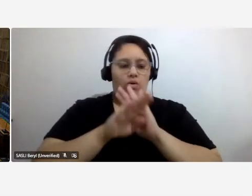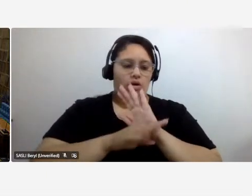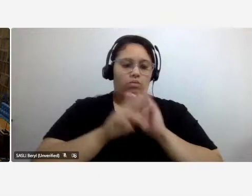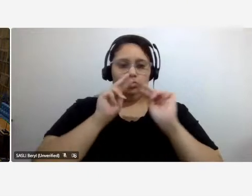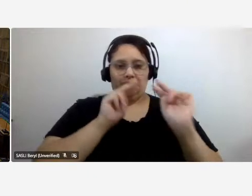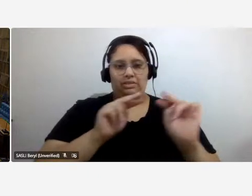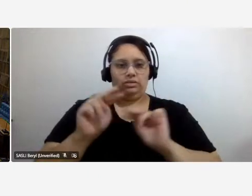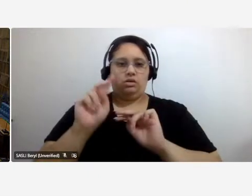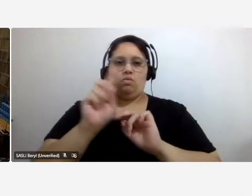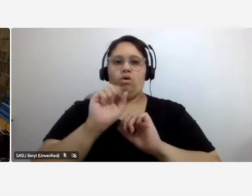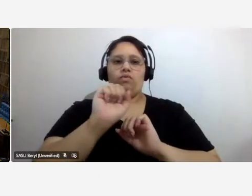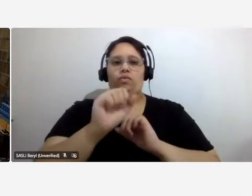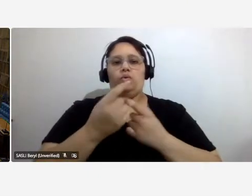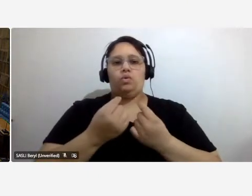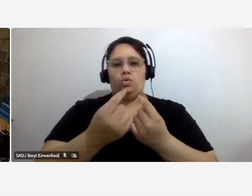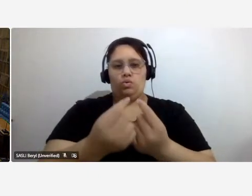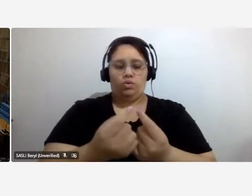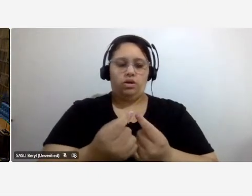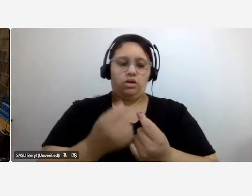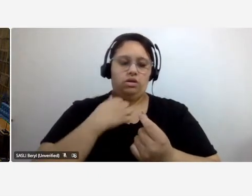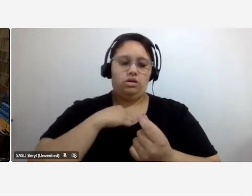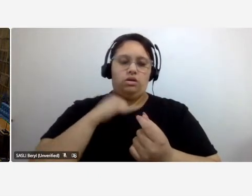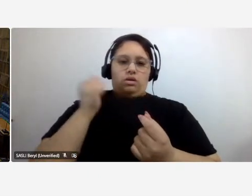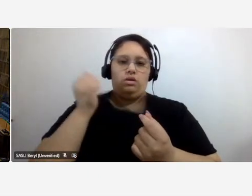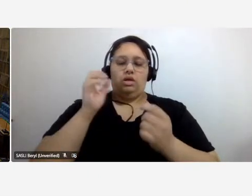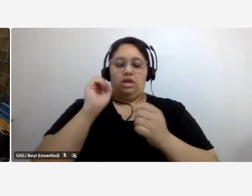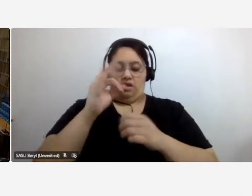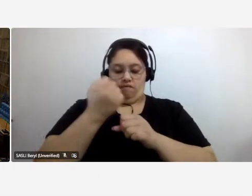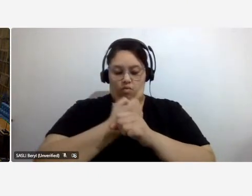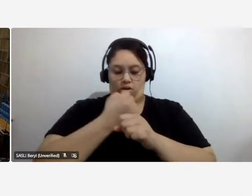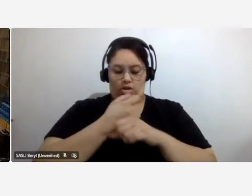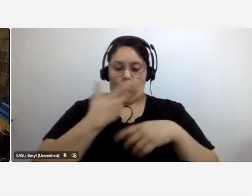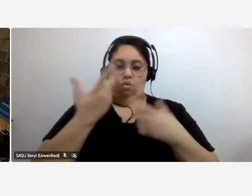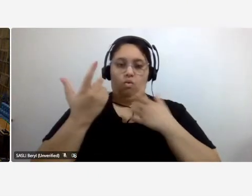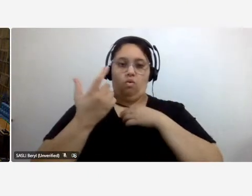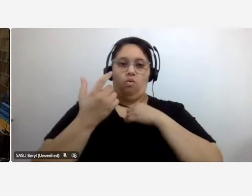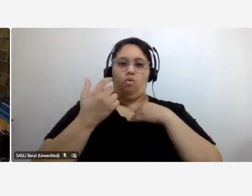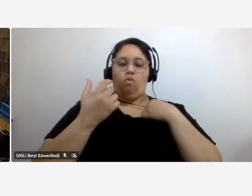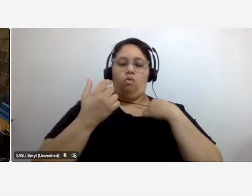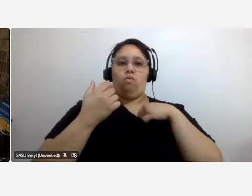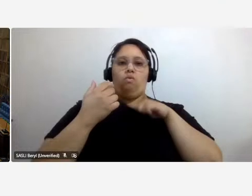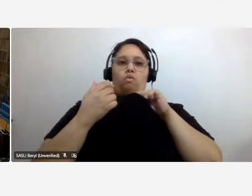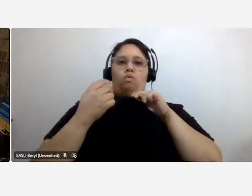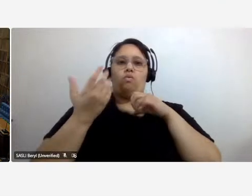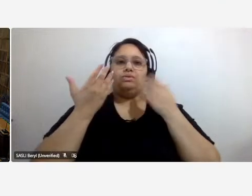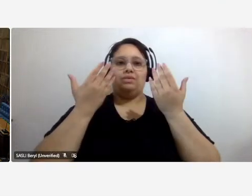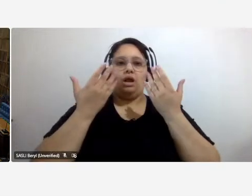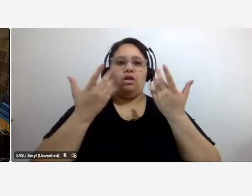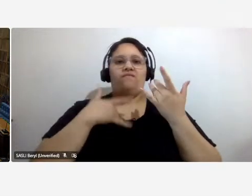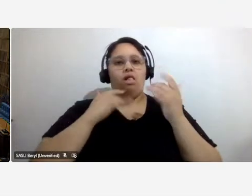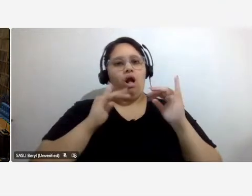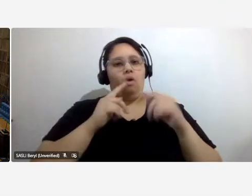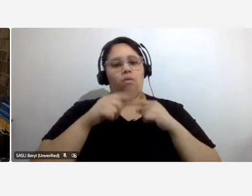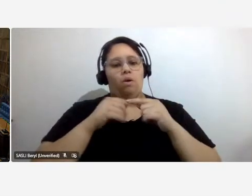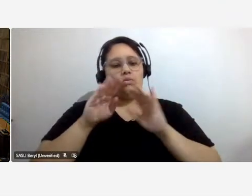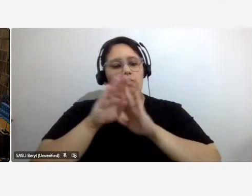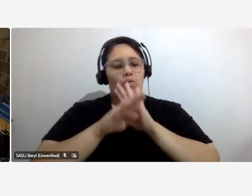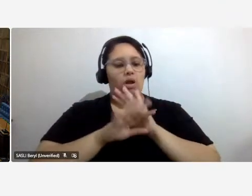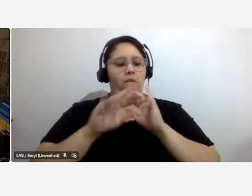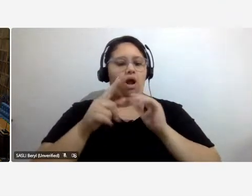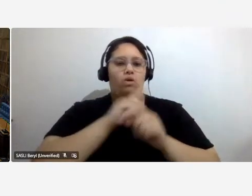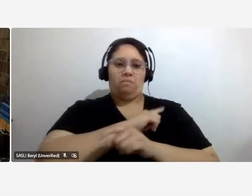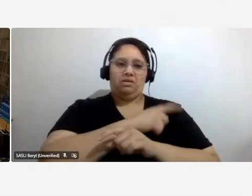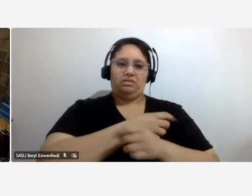at what they were now doing and whether they were working or studying, how they felt about the program, how they felt about how it